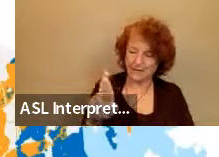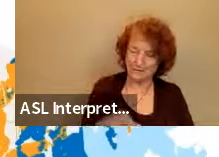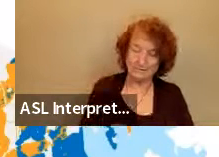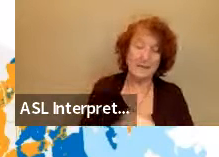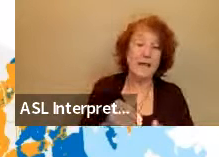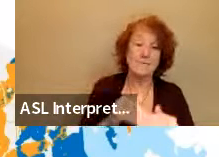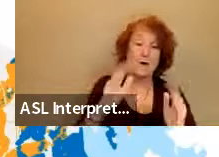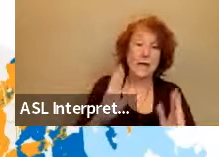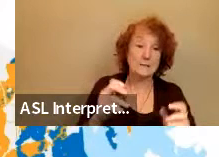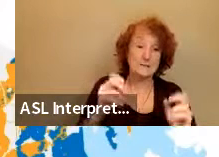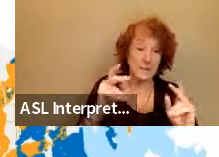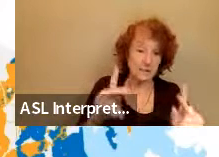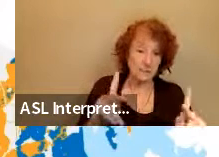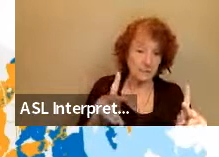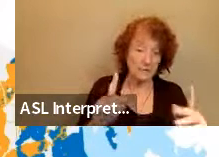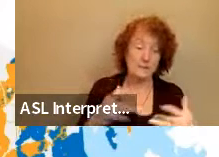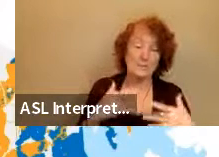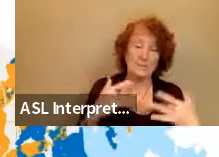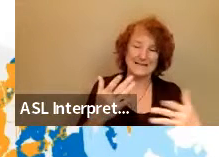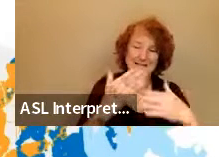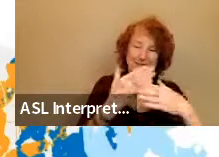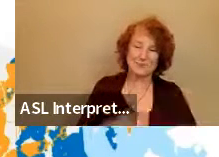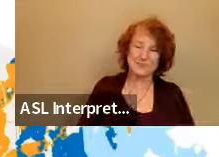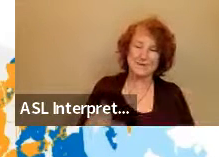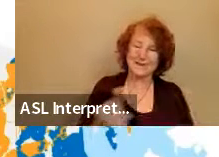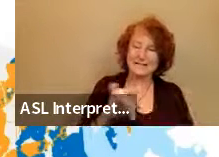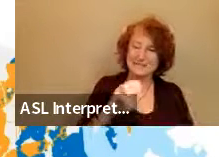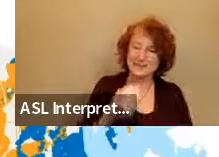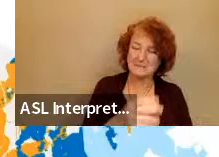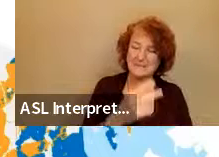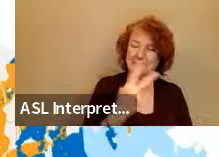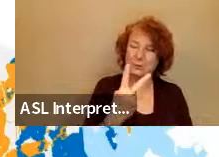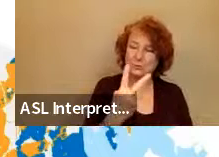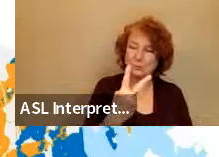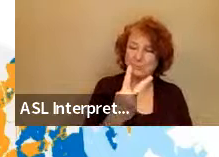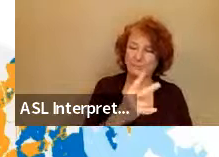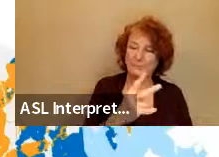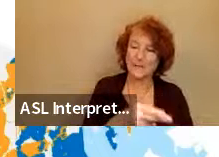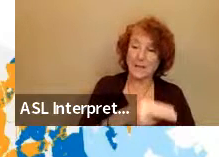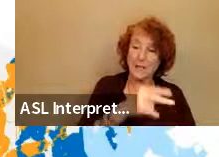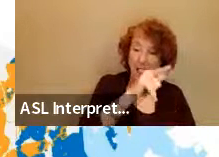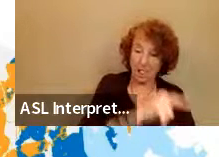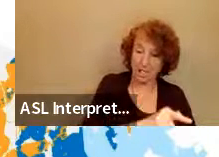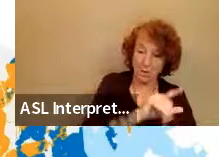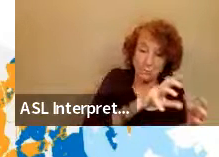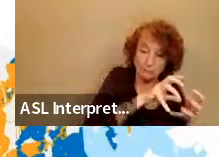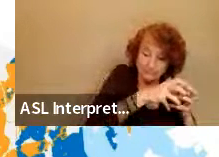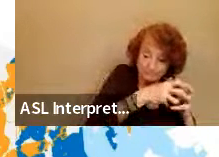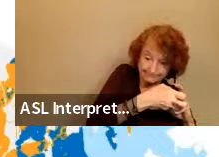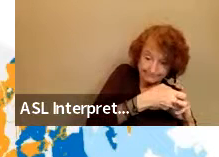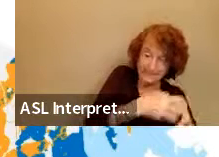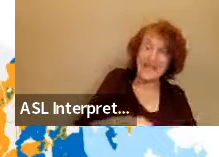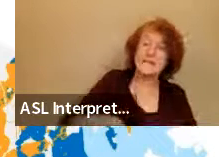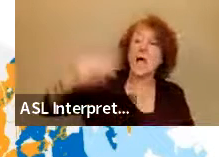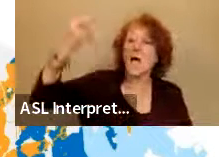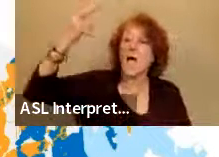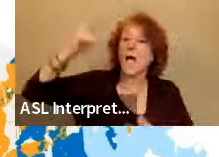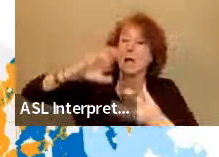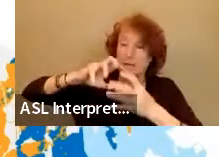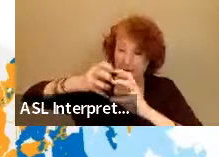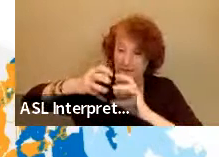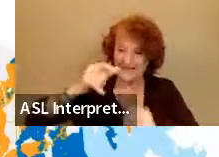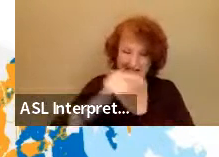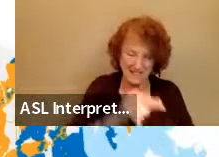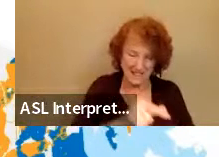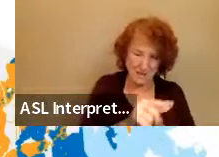generally divide our zoning districts into two categories, low density and high density. Low density refers to our